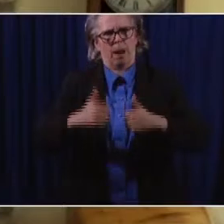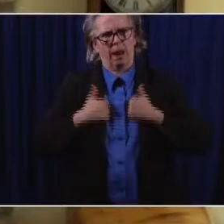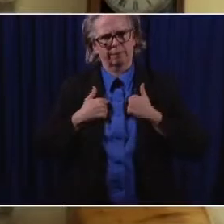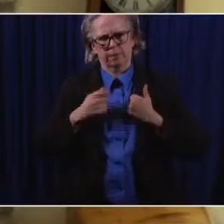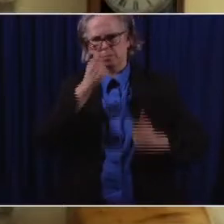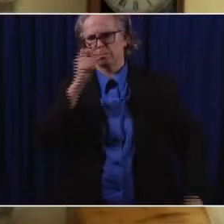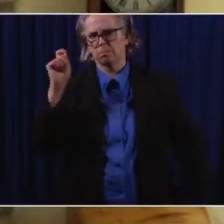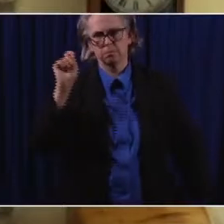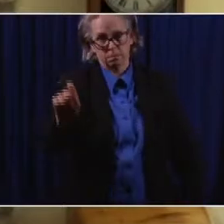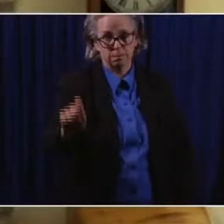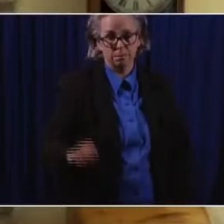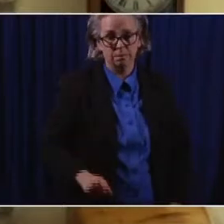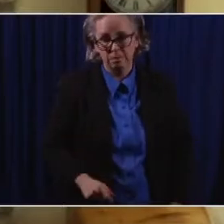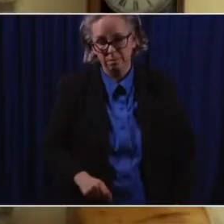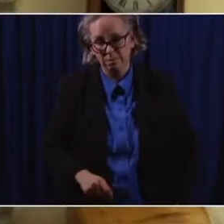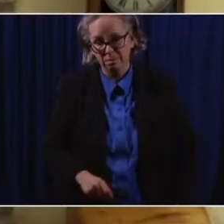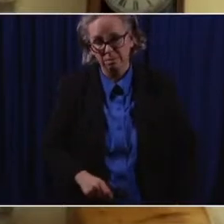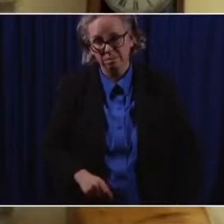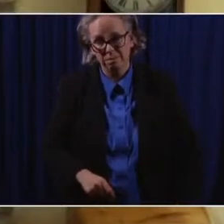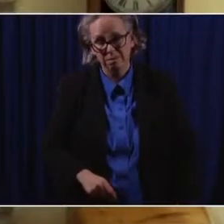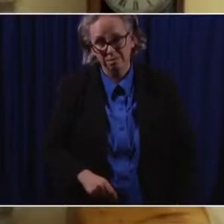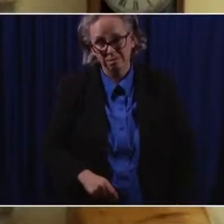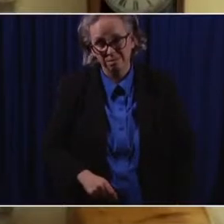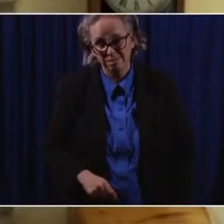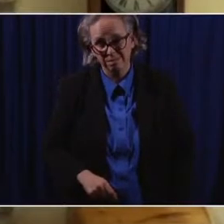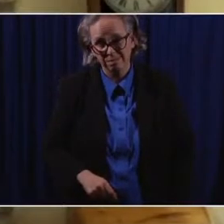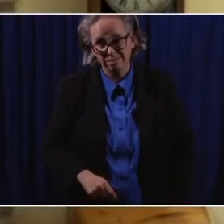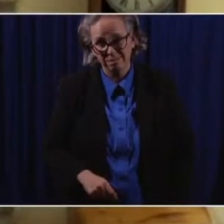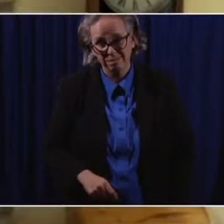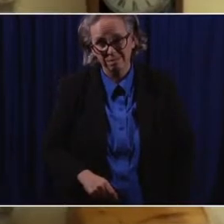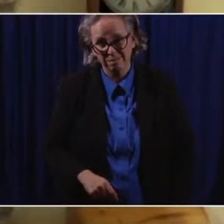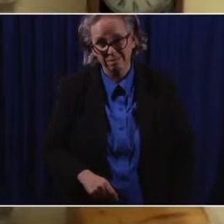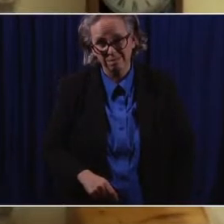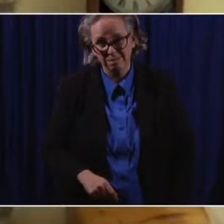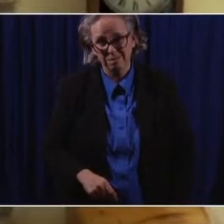talk briefly, and then we'll go to the Lieutenant Governor.